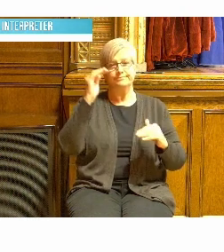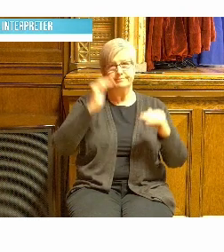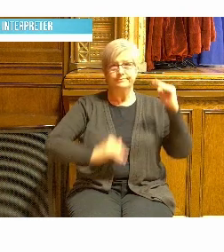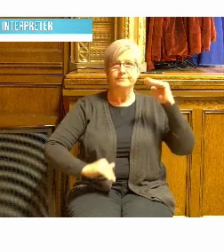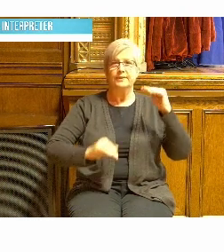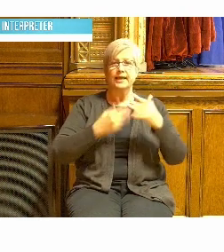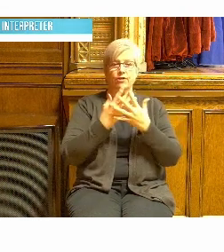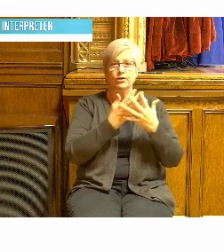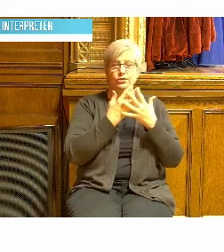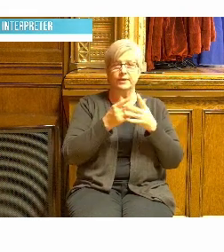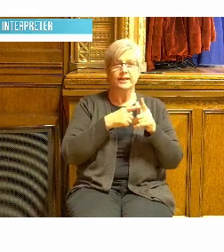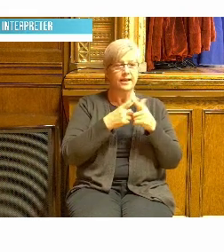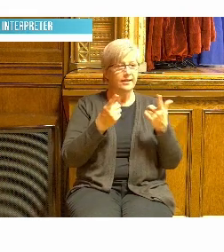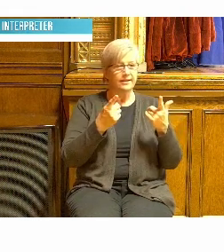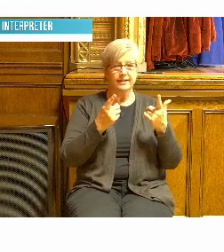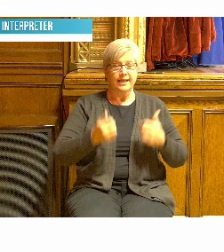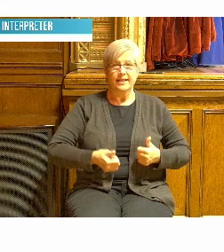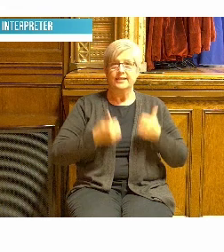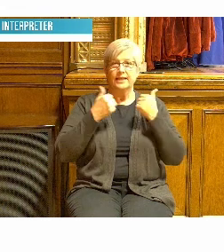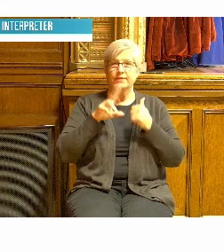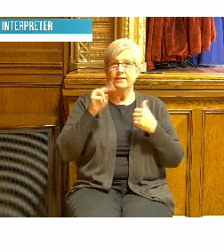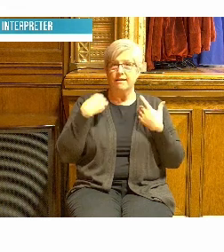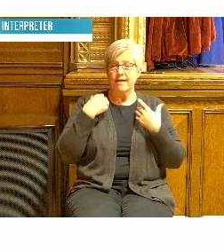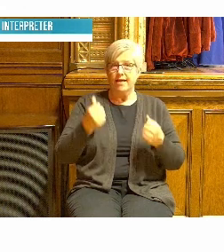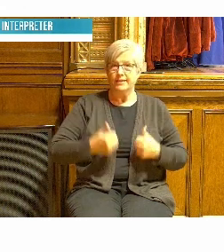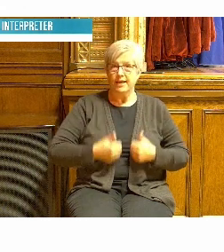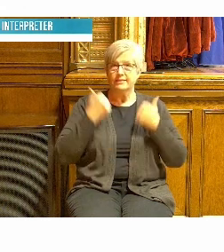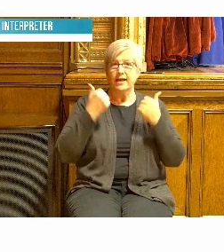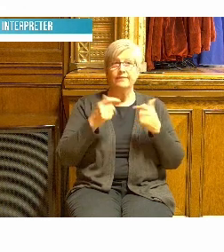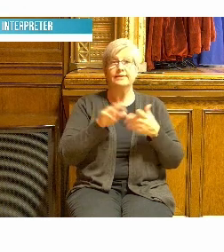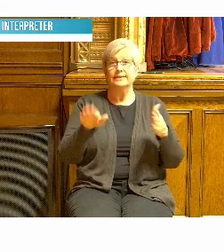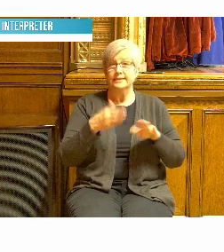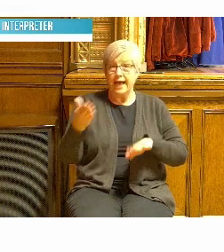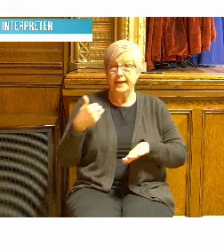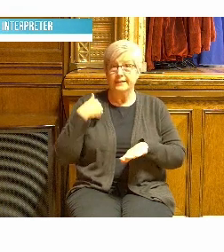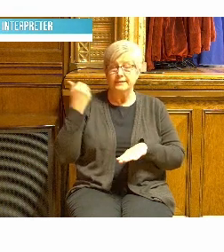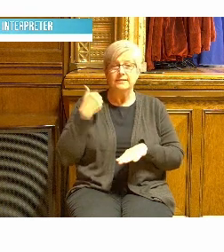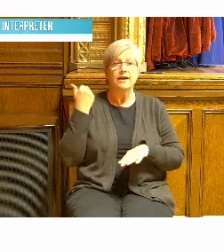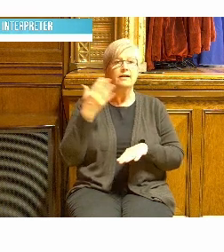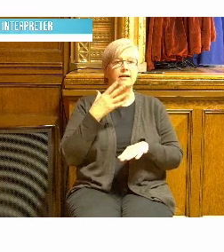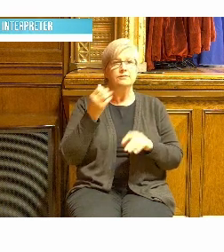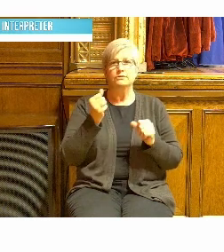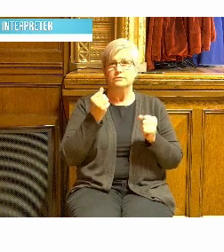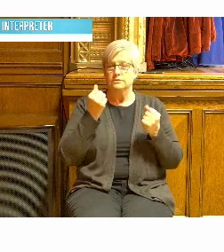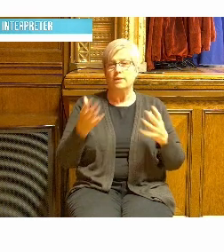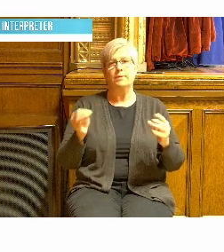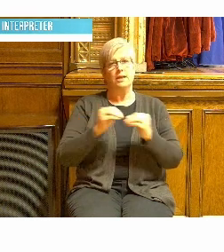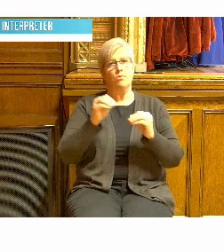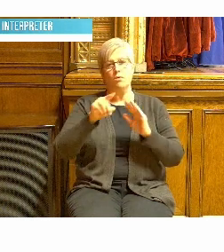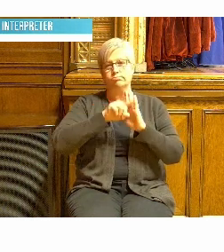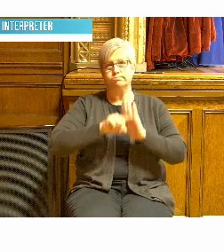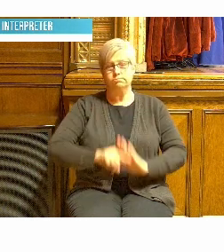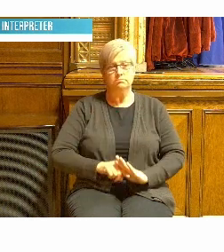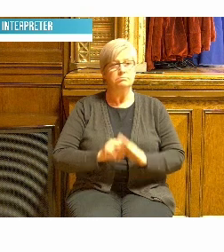disproportionately incarcerated, living unhealthy lifestyles, dying prematurely, and so many more ills.